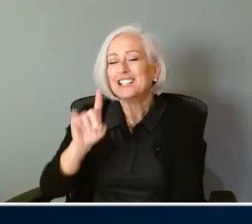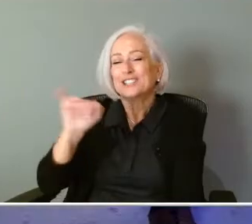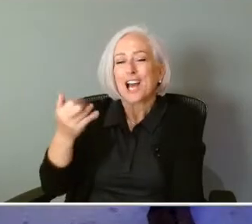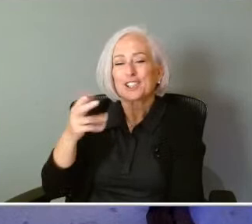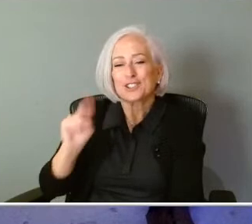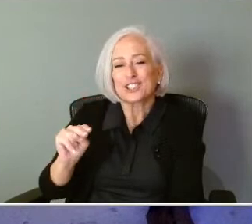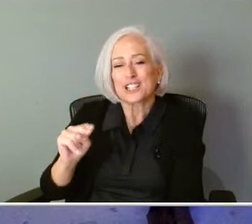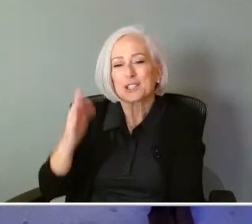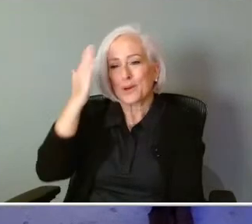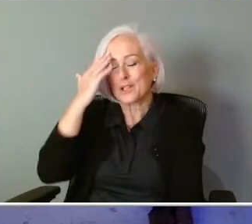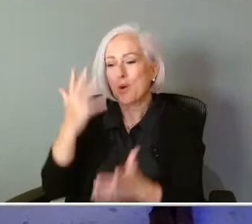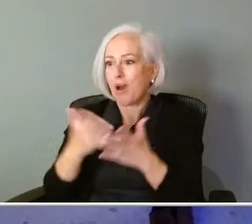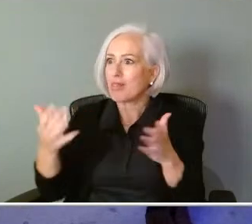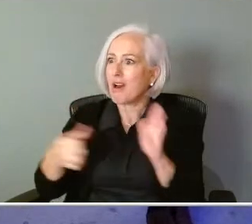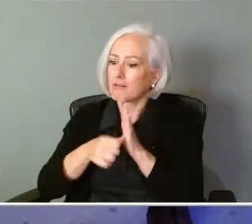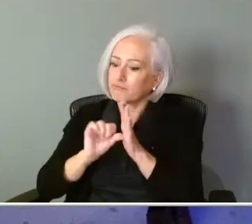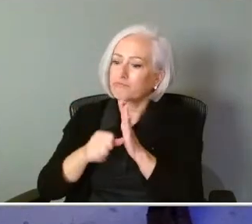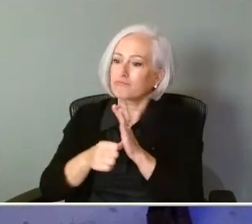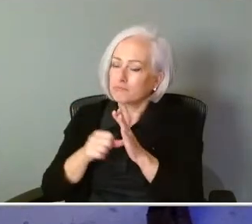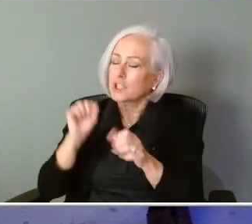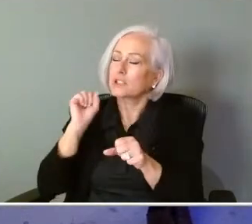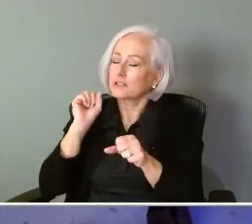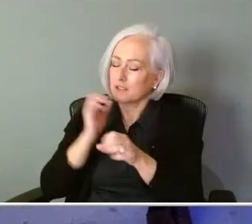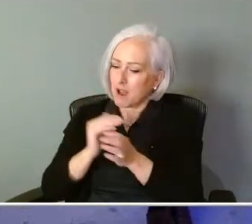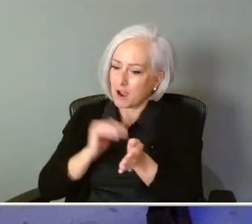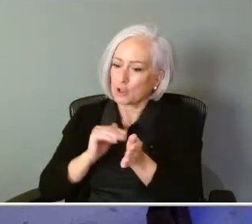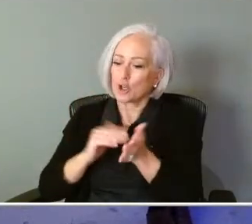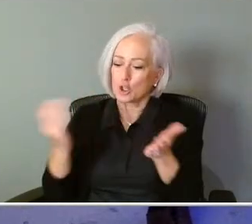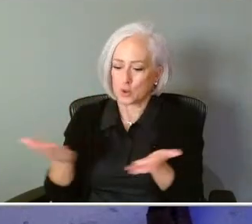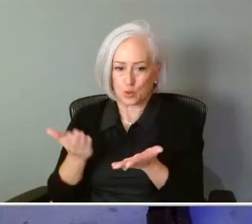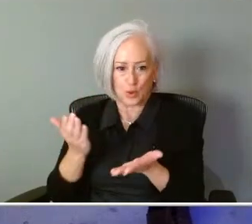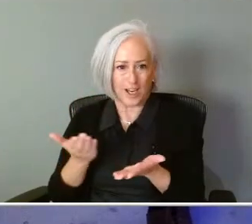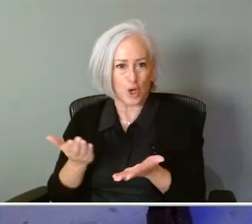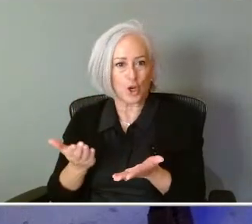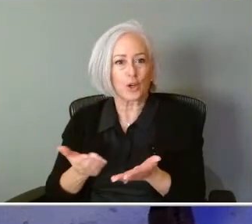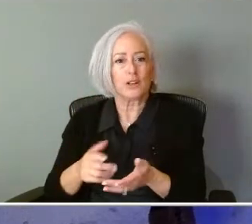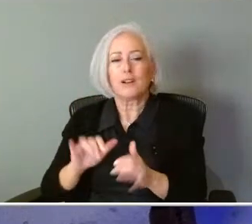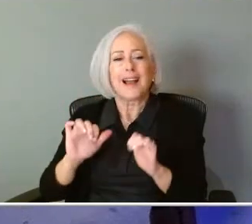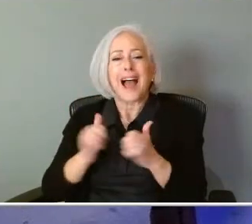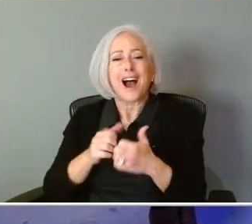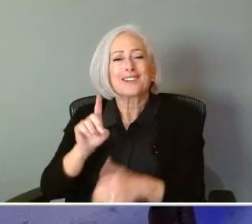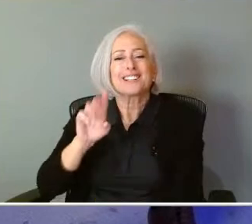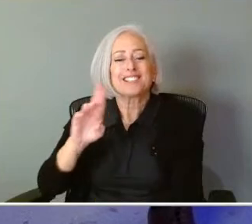impressive doctors that work here, but how did Dr. Holzberlein, how did he rise to the top?